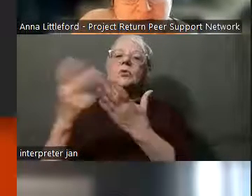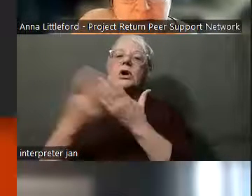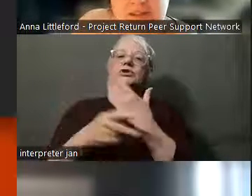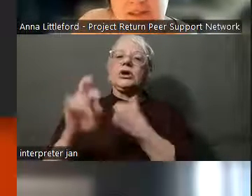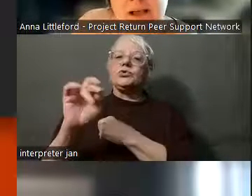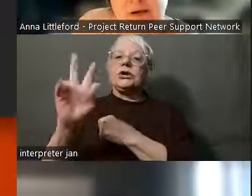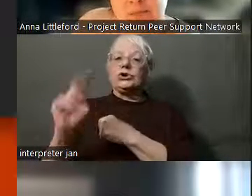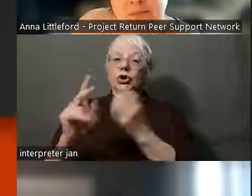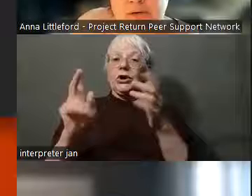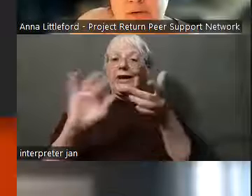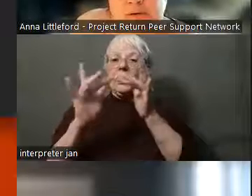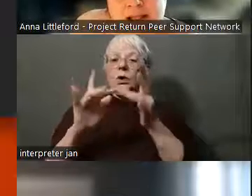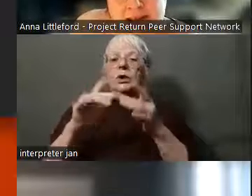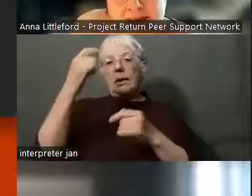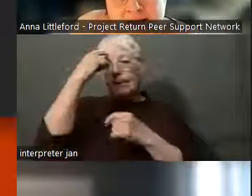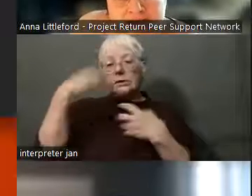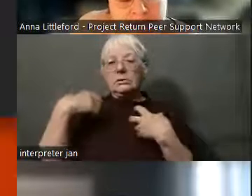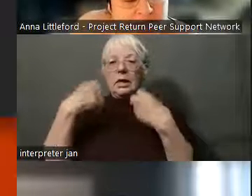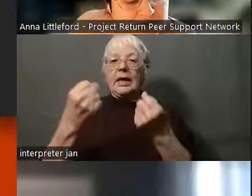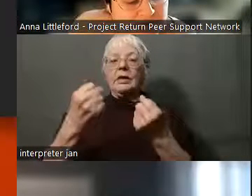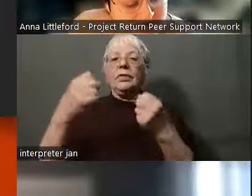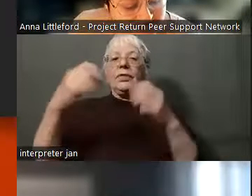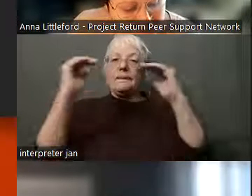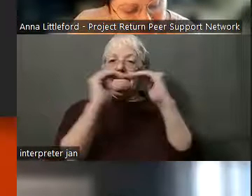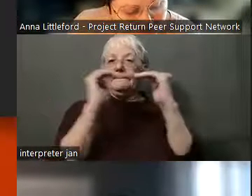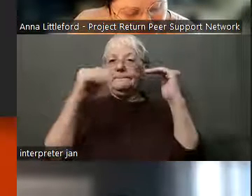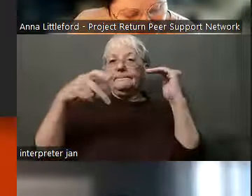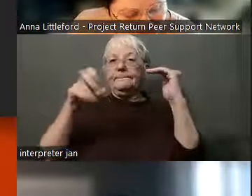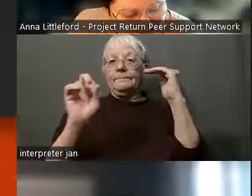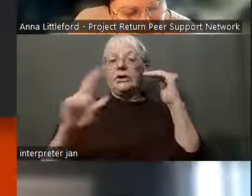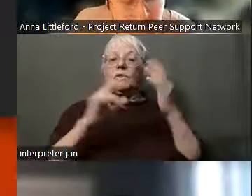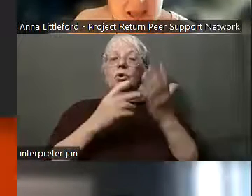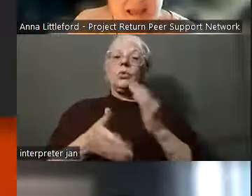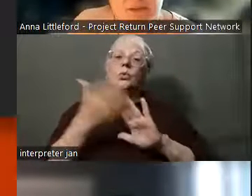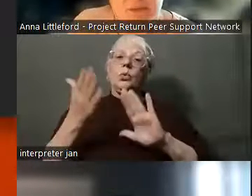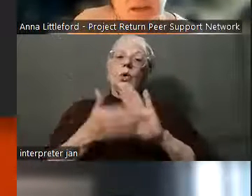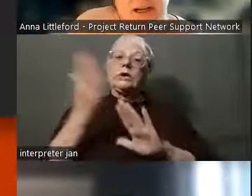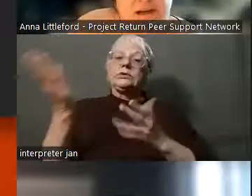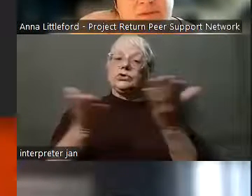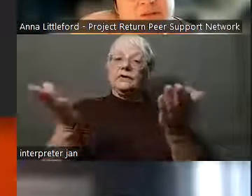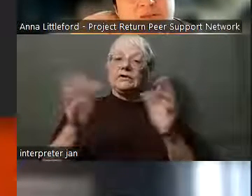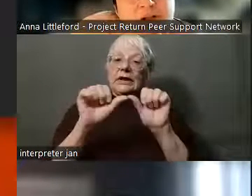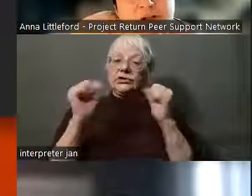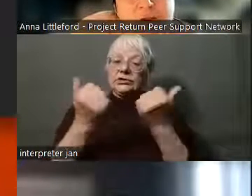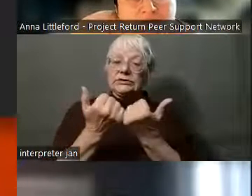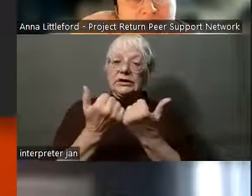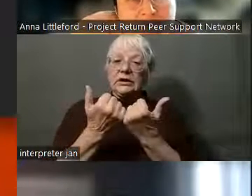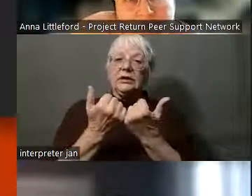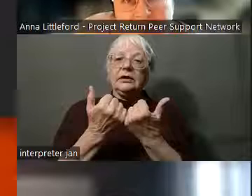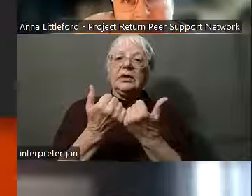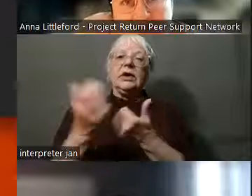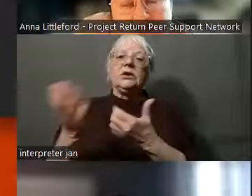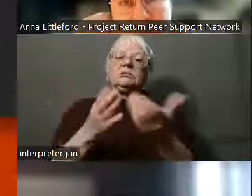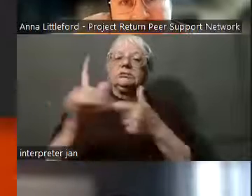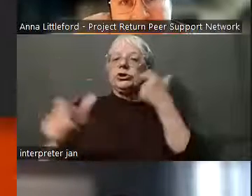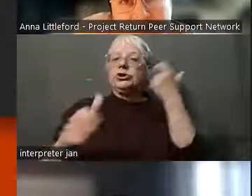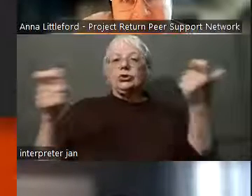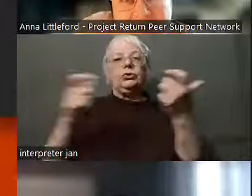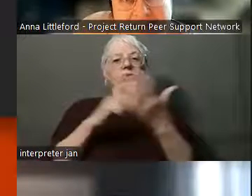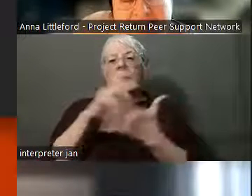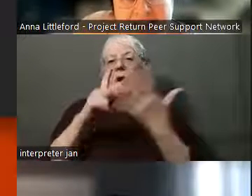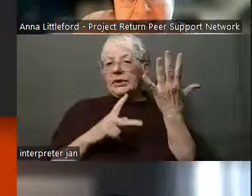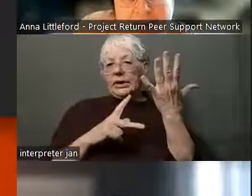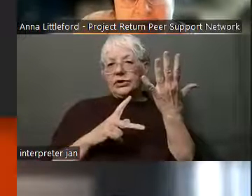a mental health peer-run service agency. And we serve a huge population, service